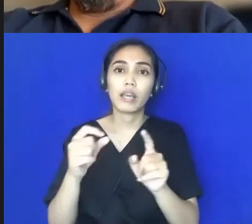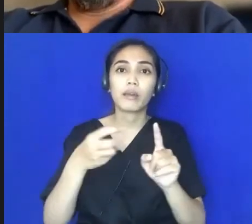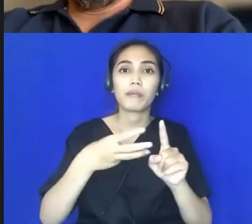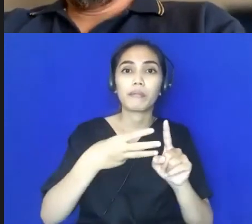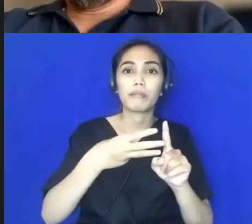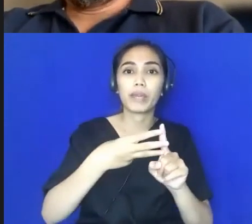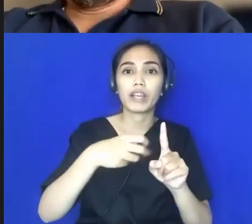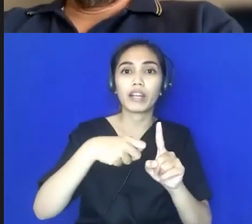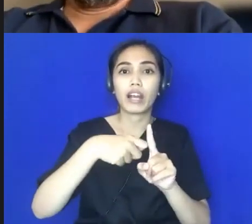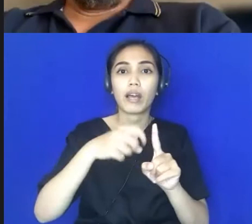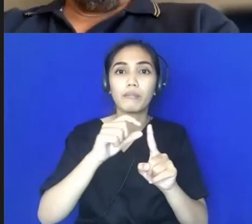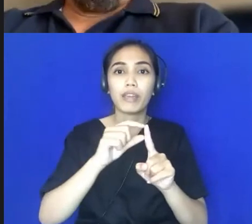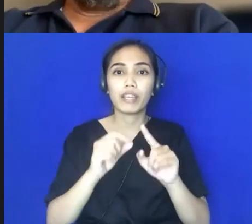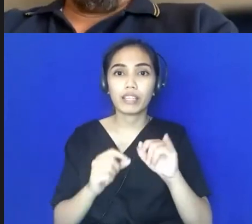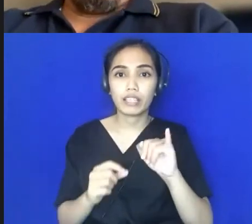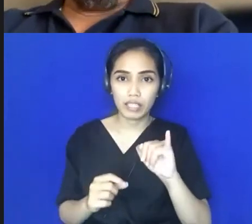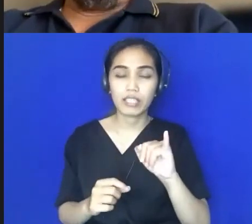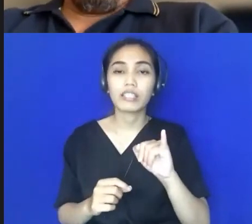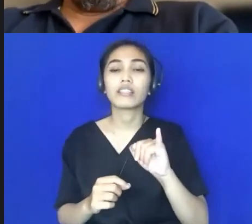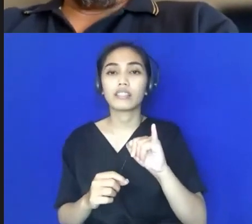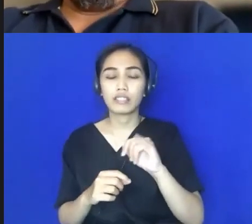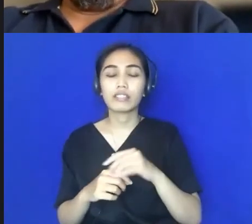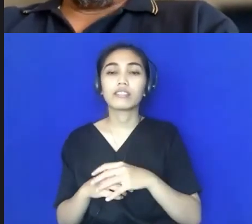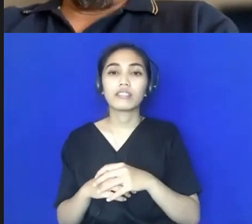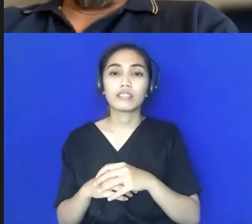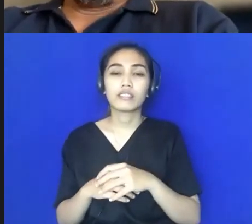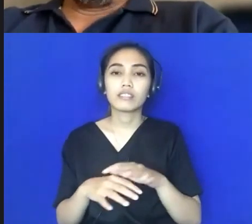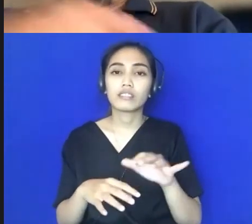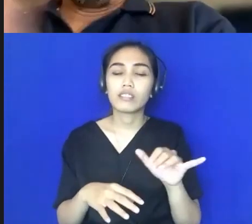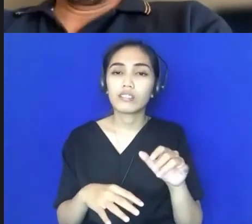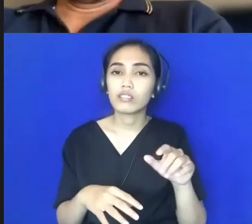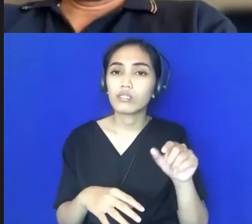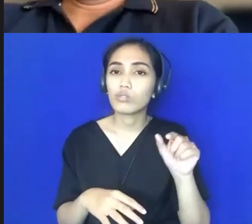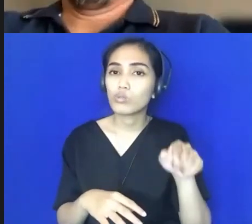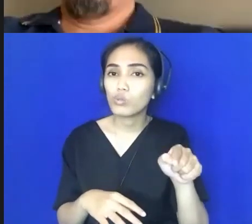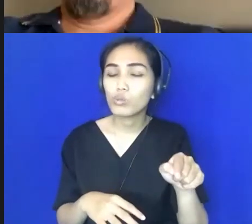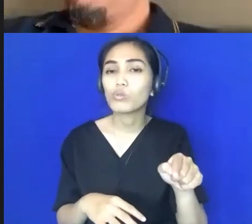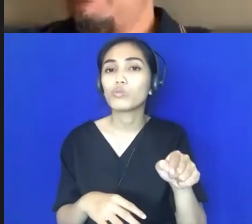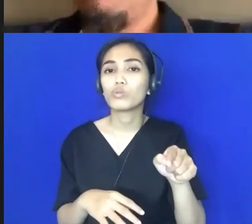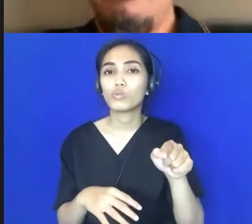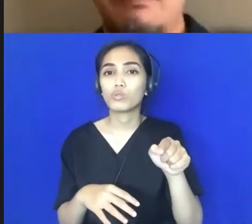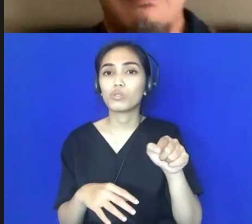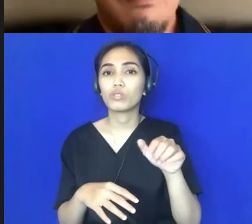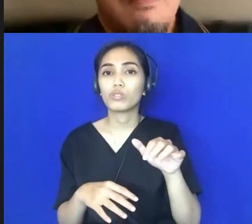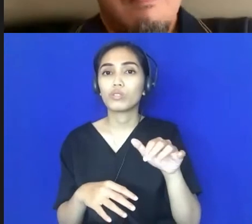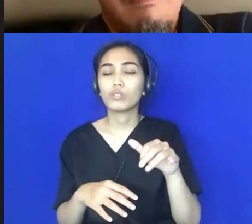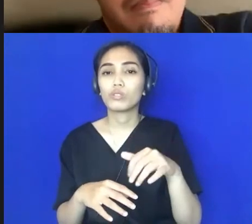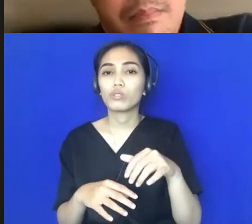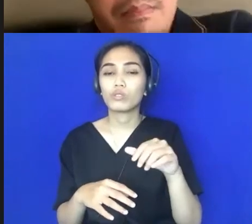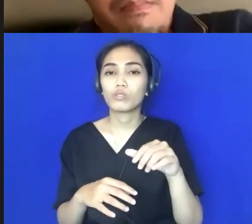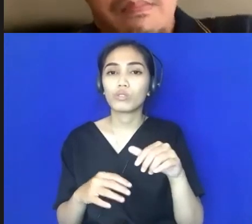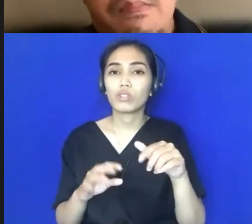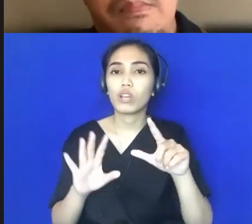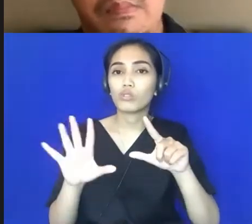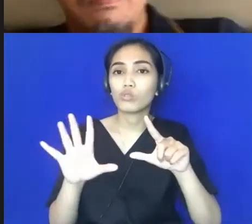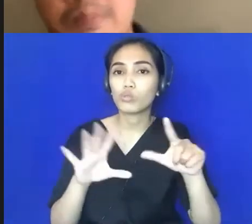PKBI, the Indonesian Planned Parenthood Association, along with UNICEF and UNFPA, to